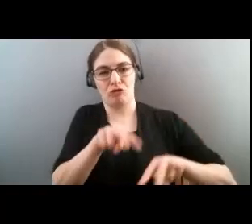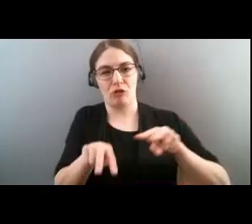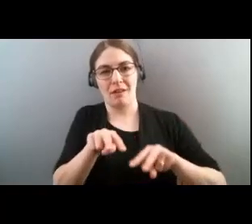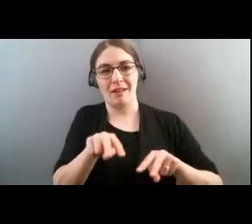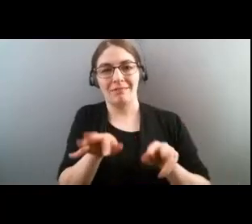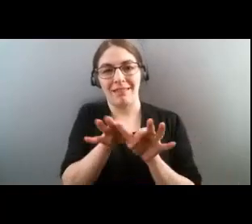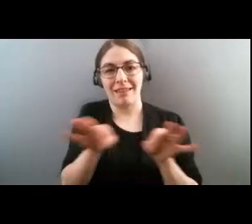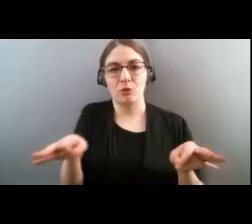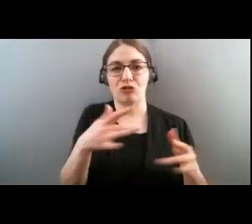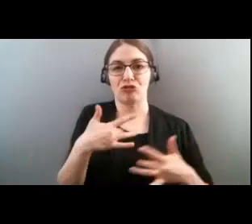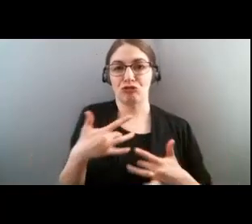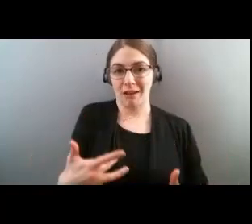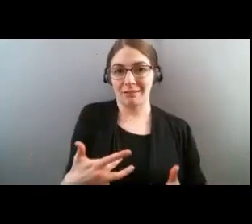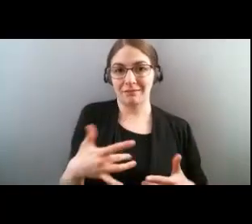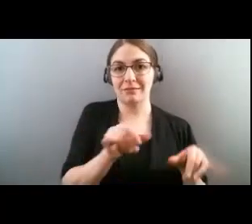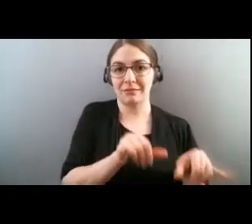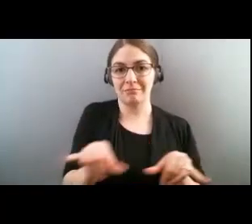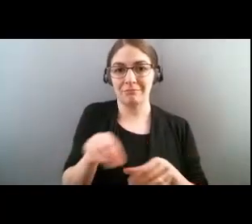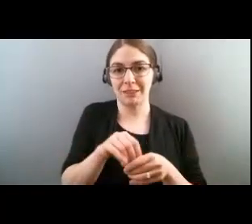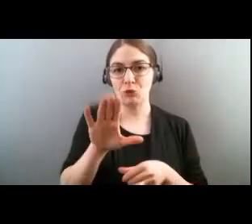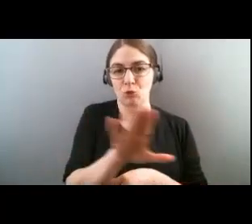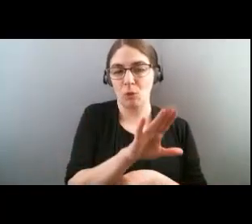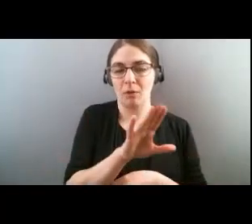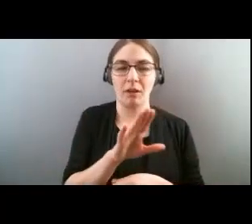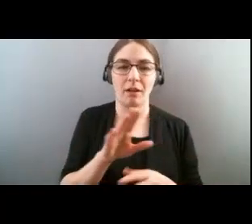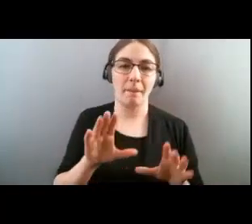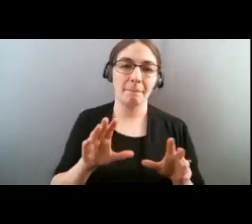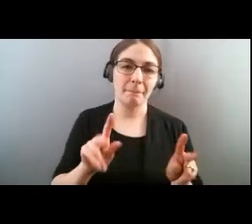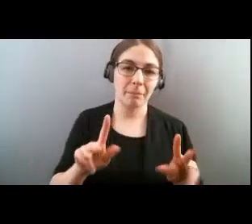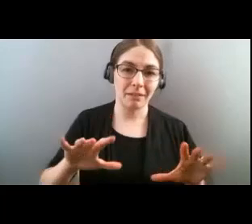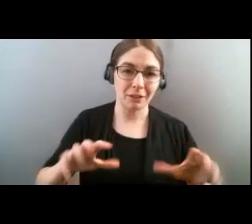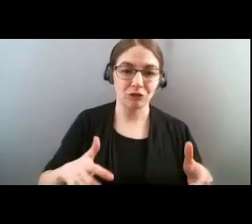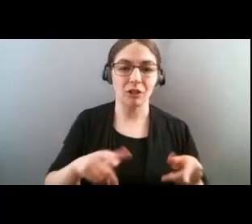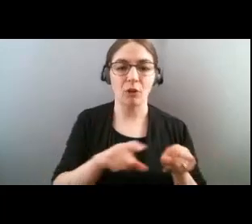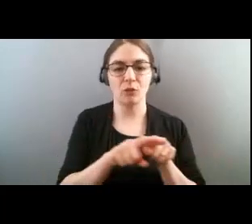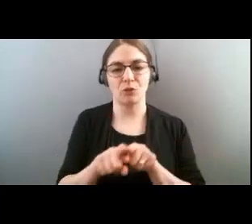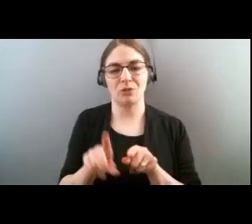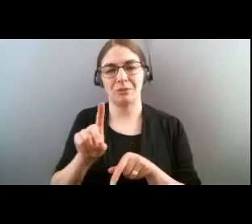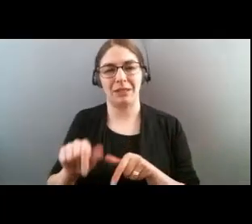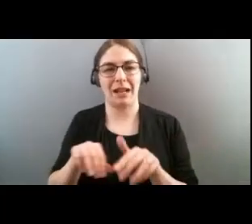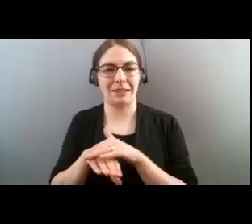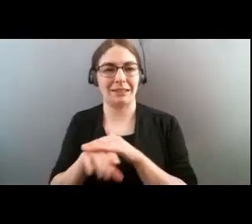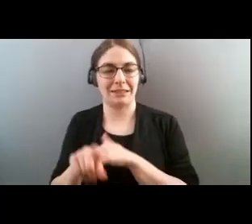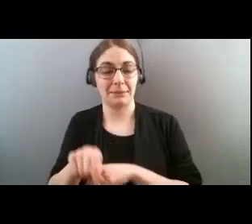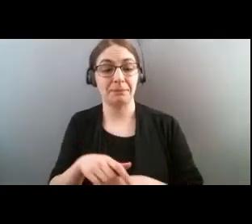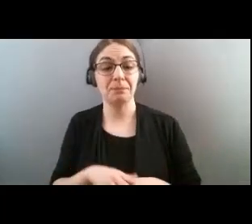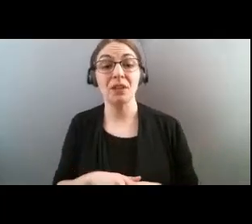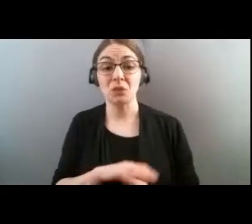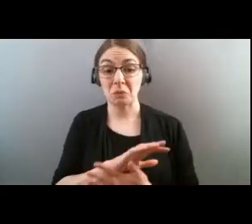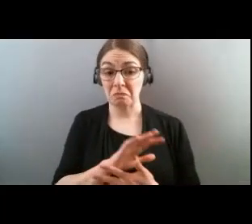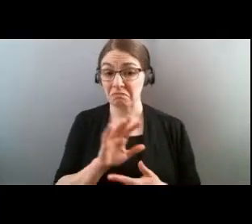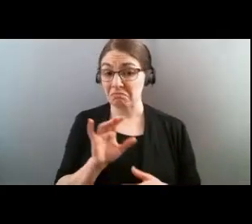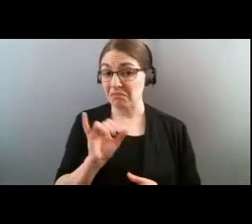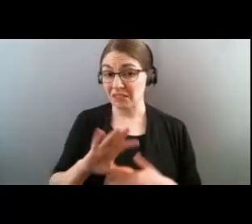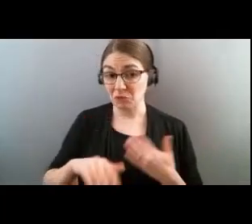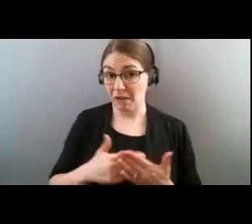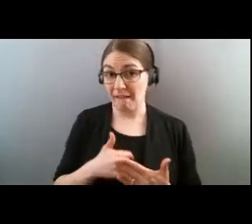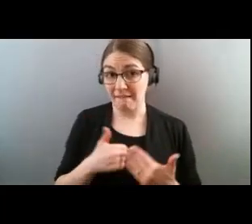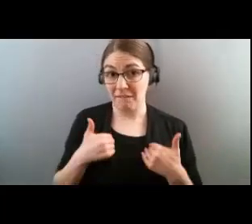and the disability access needs. So that's all I have for today.